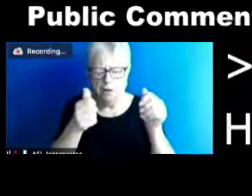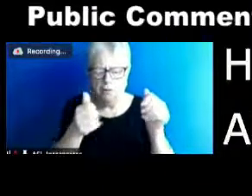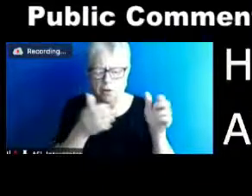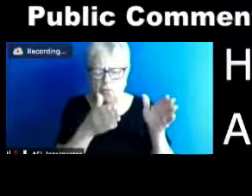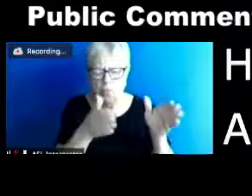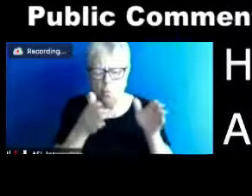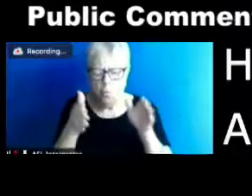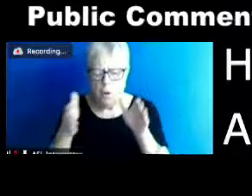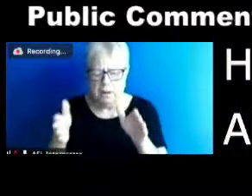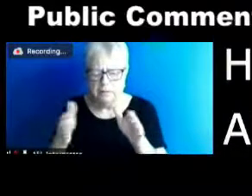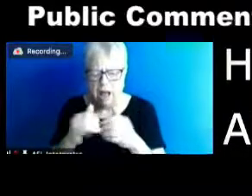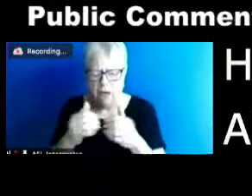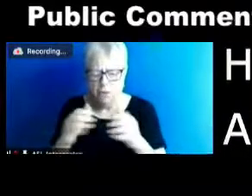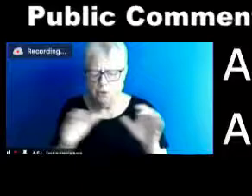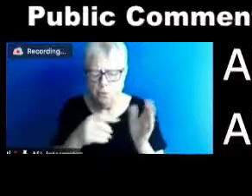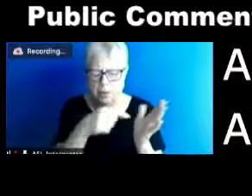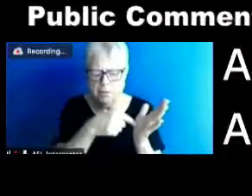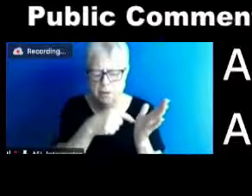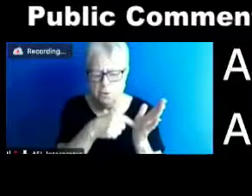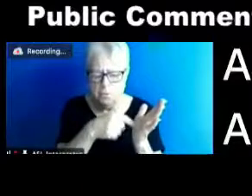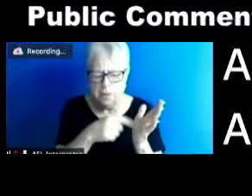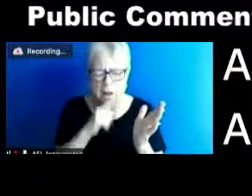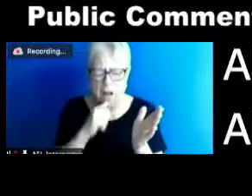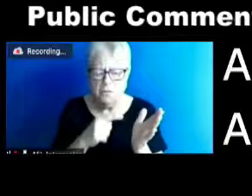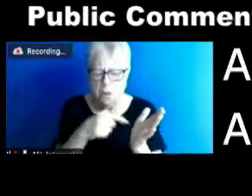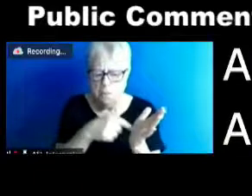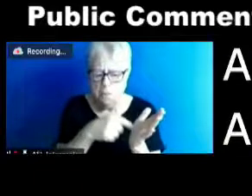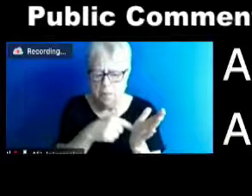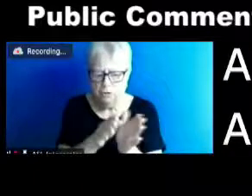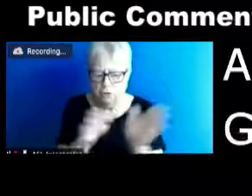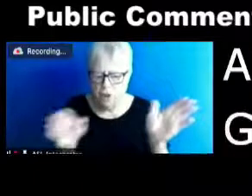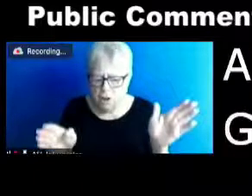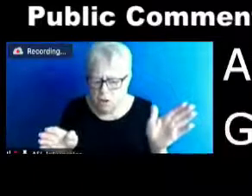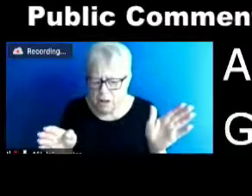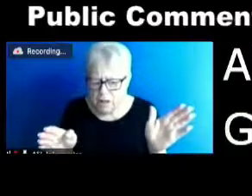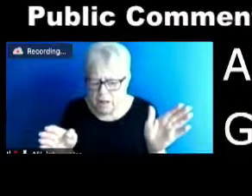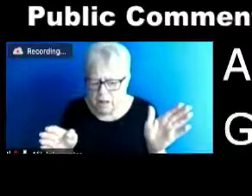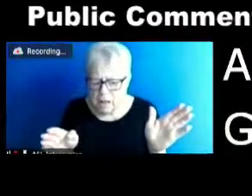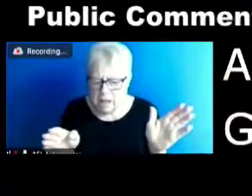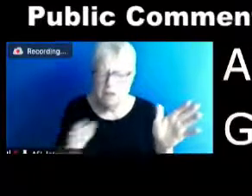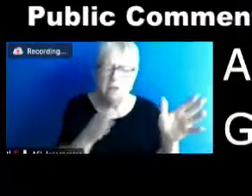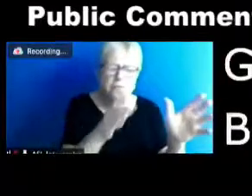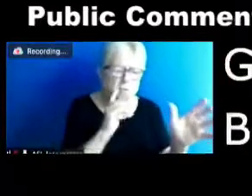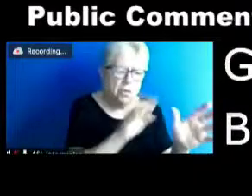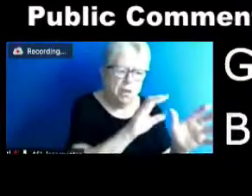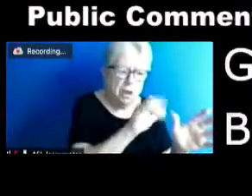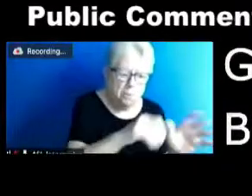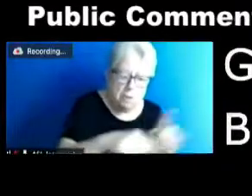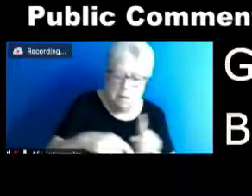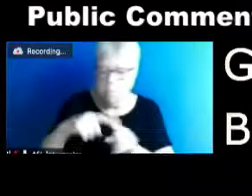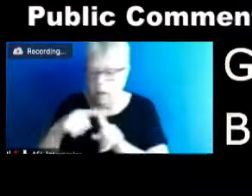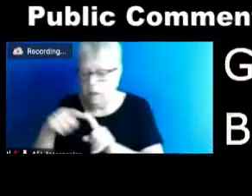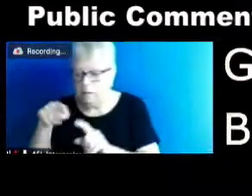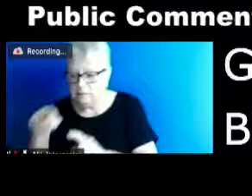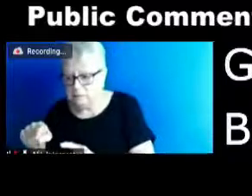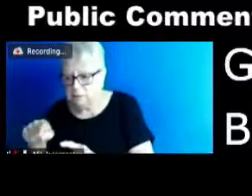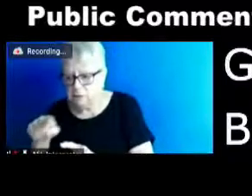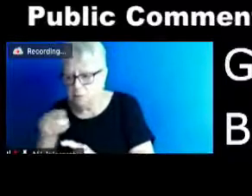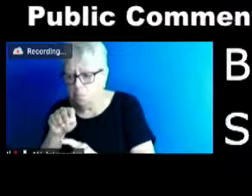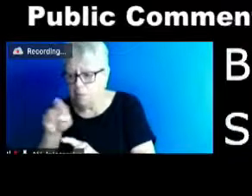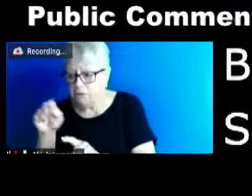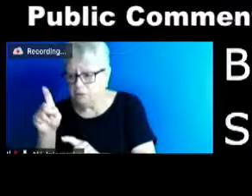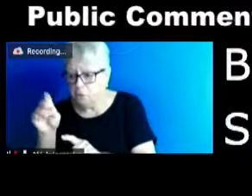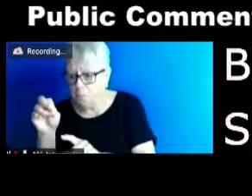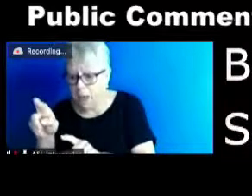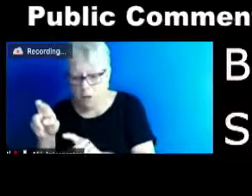are billing? Are they billing generally as Stromwasser plus Becker, or is Becker sending in separate bills? And does that create any